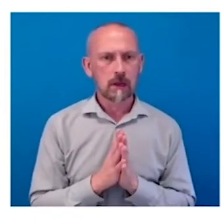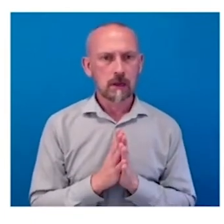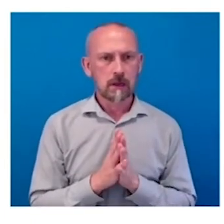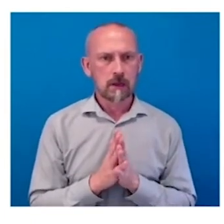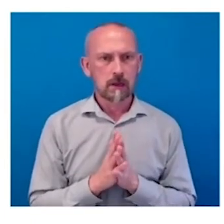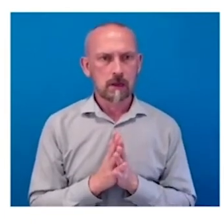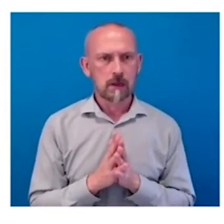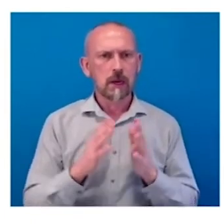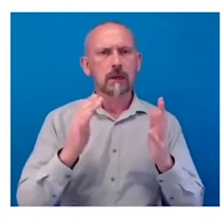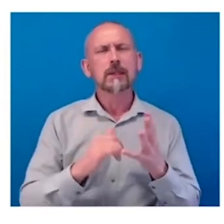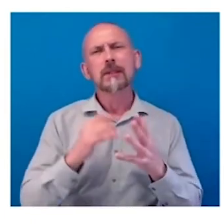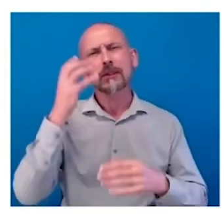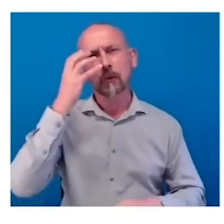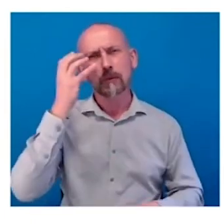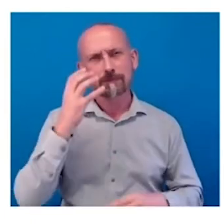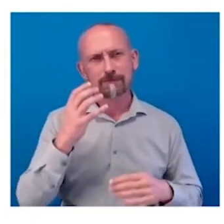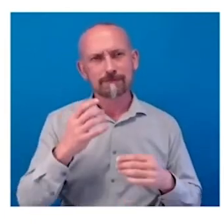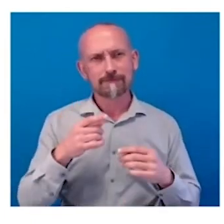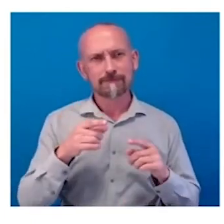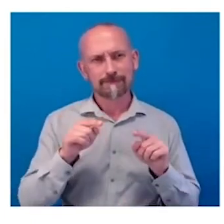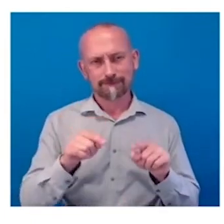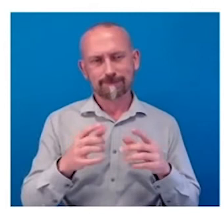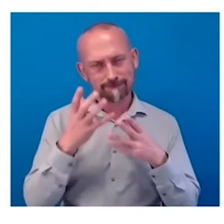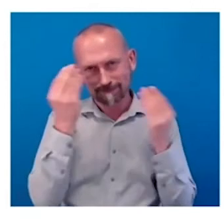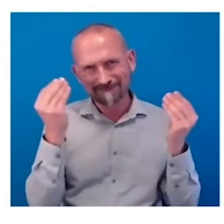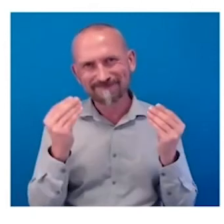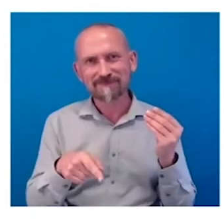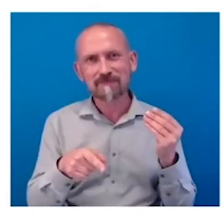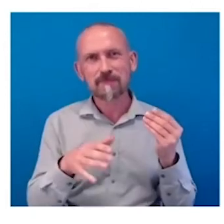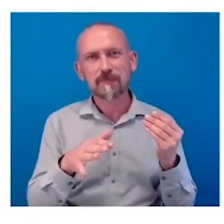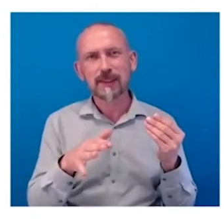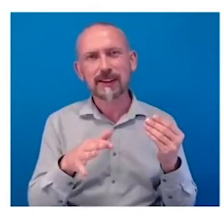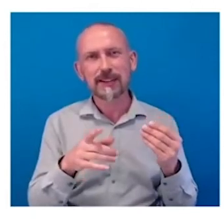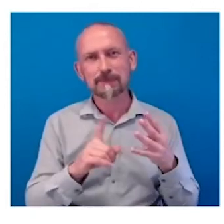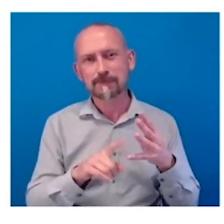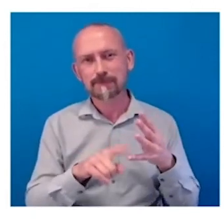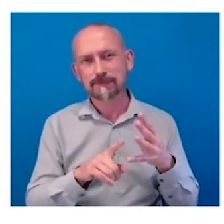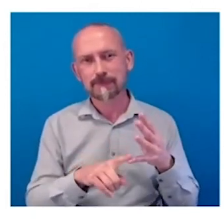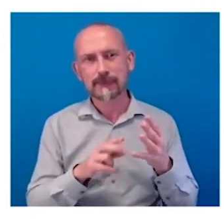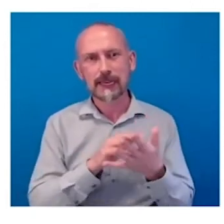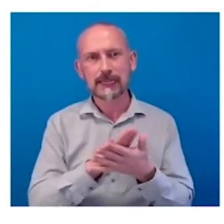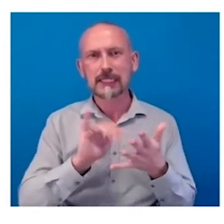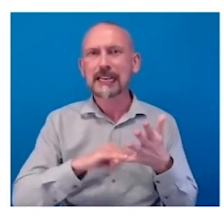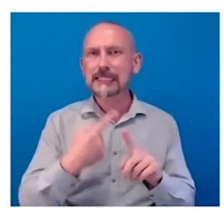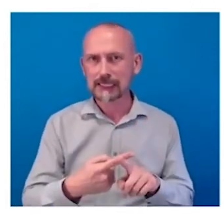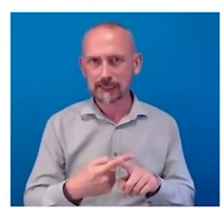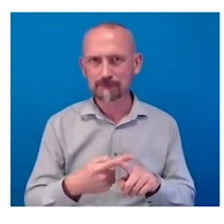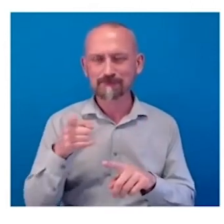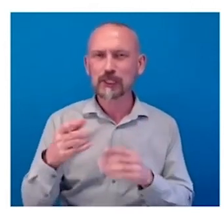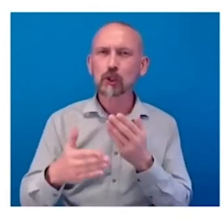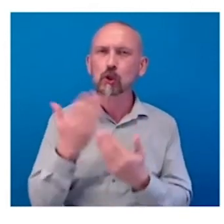Oh, sorry, and I've gotten there. As well, we also have the NHSX. So it's a new government